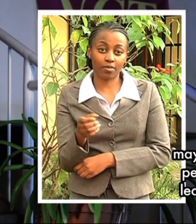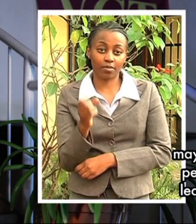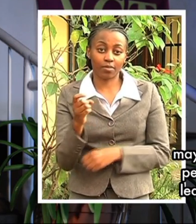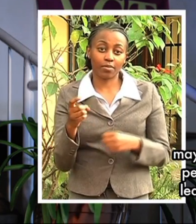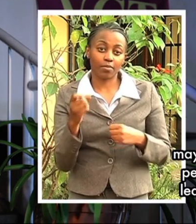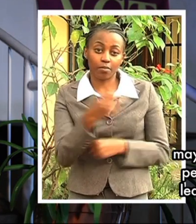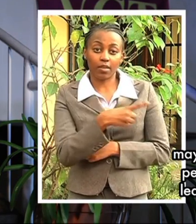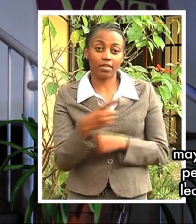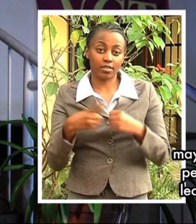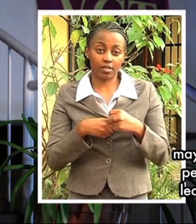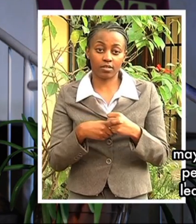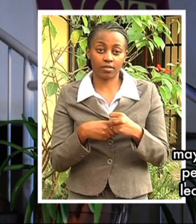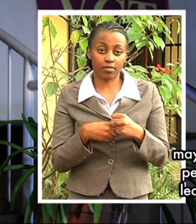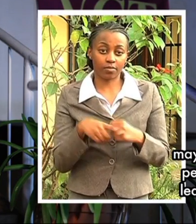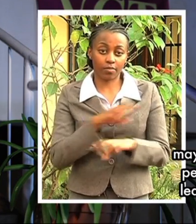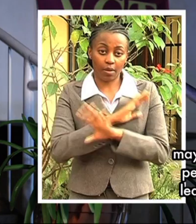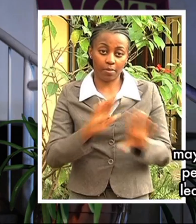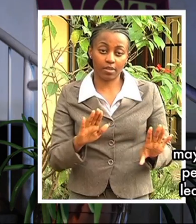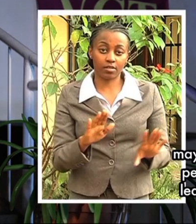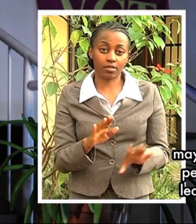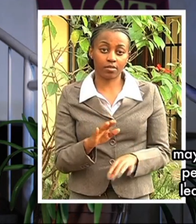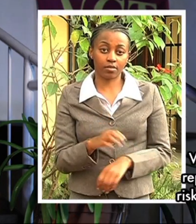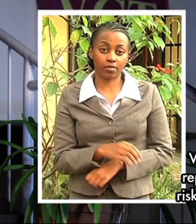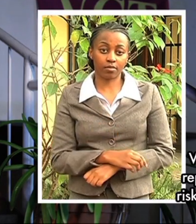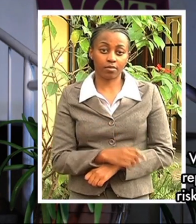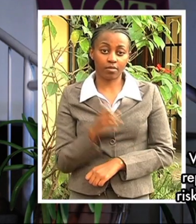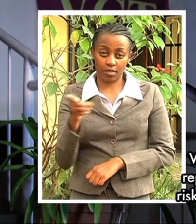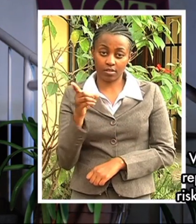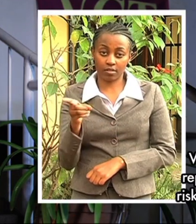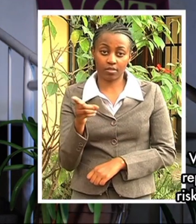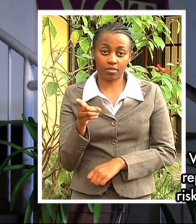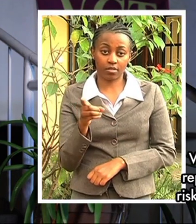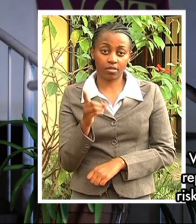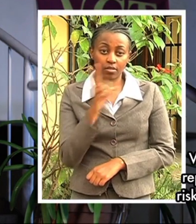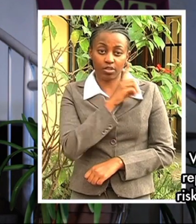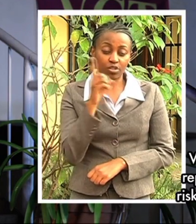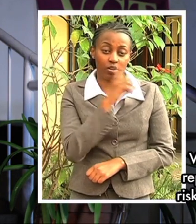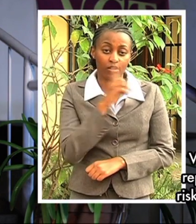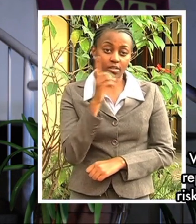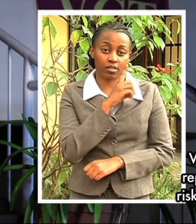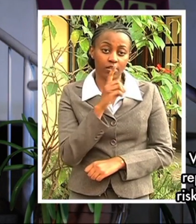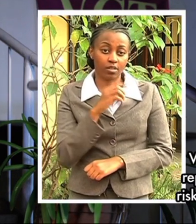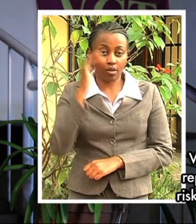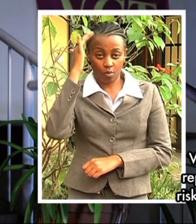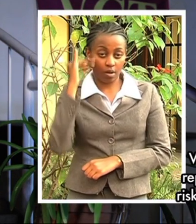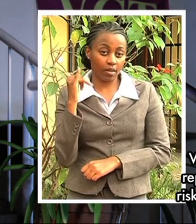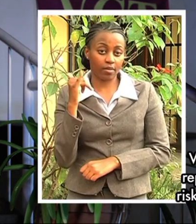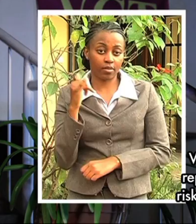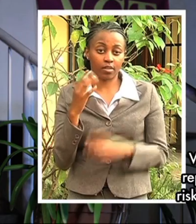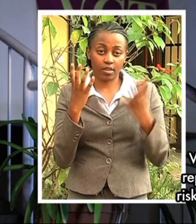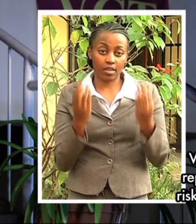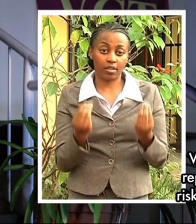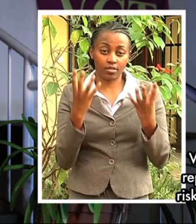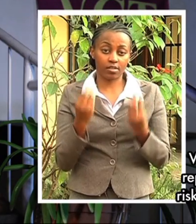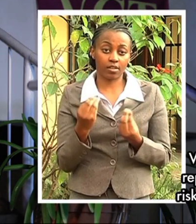buy, at least for the first 6 months alone. When you talk about exclusive replacement feeding,